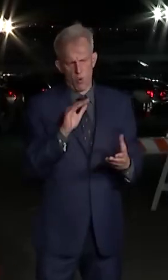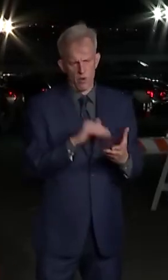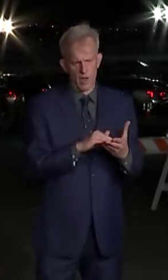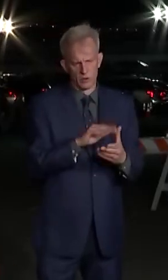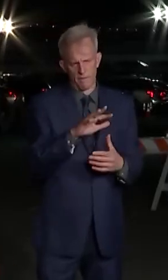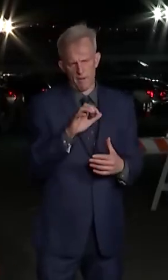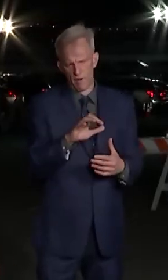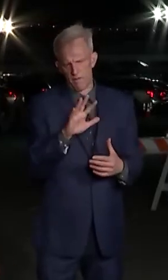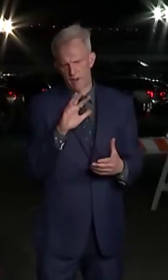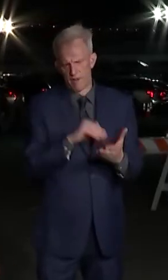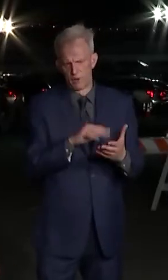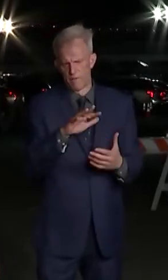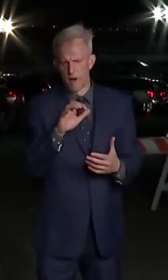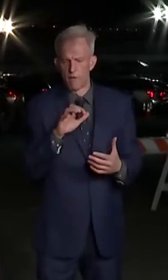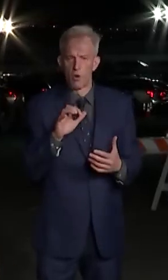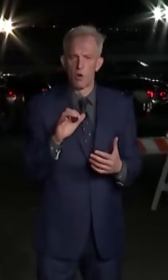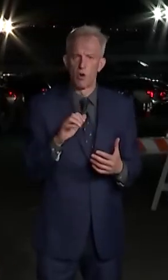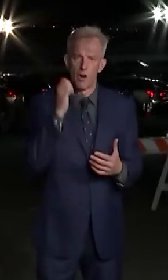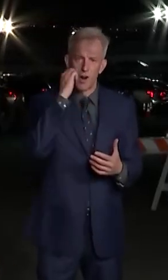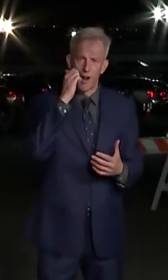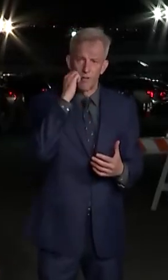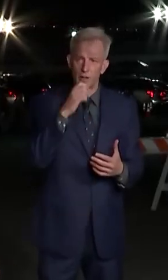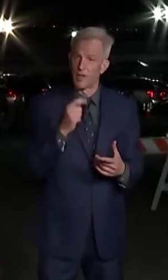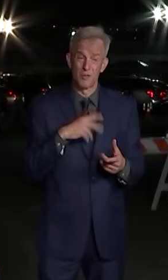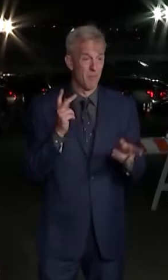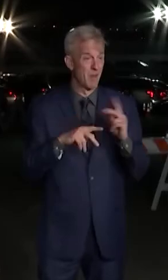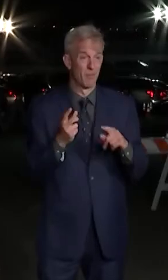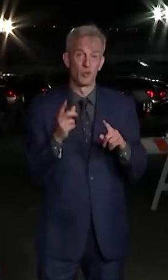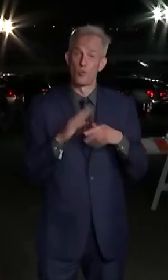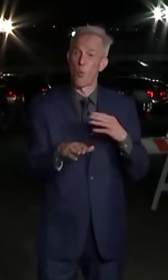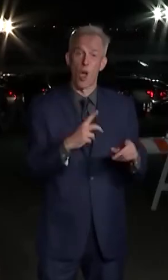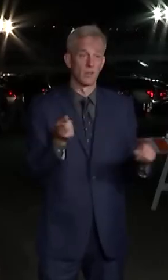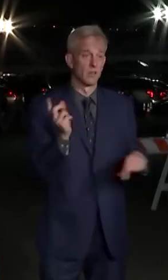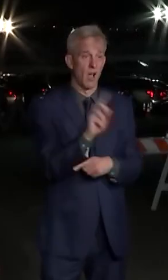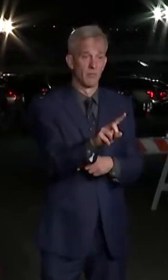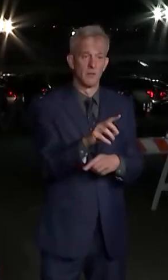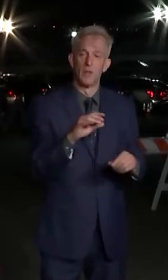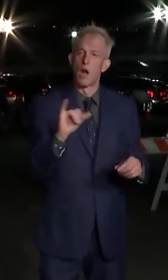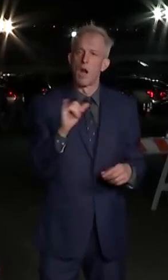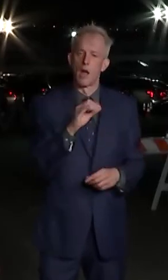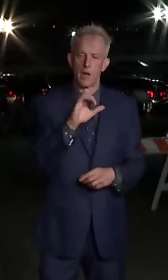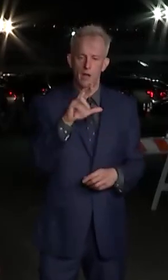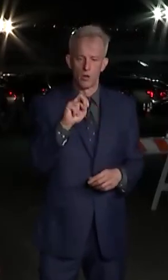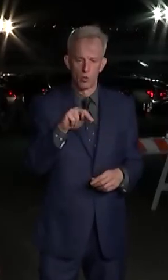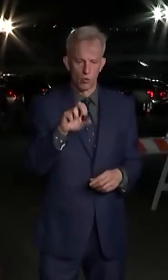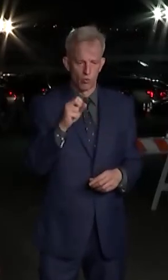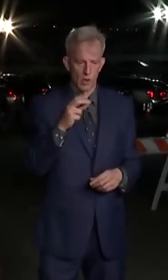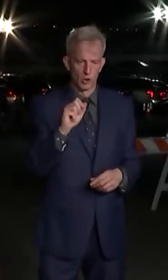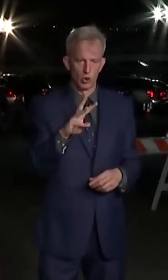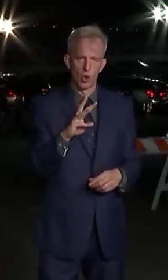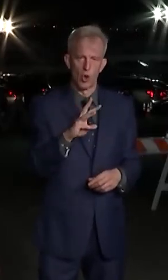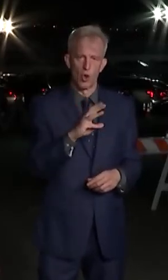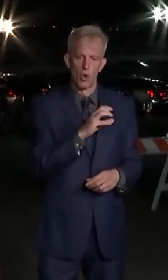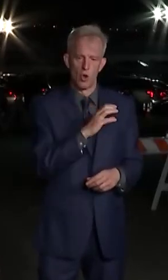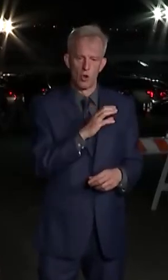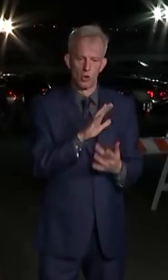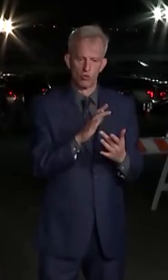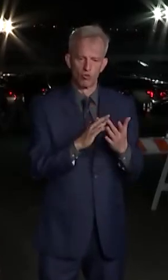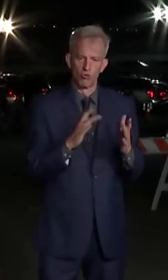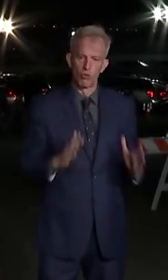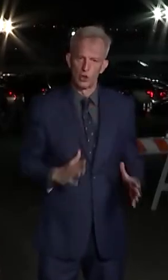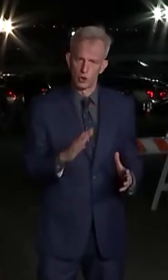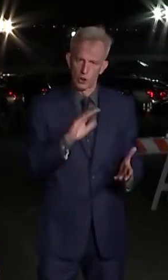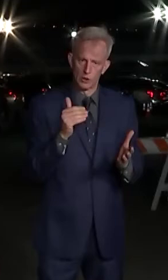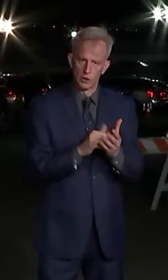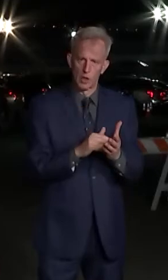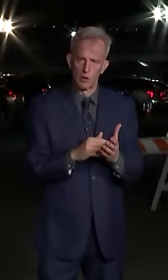our walk-ups. In places like Crenshaw Christian Center, we actually there today ran out a couple hours before, but people can come in the